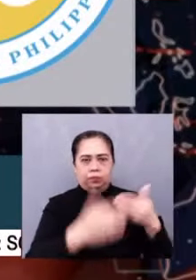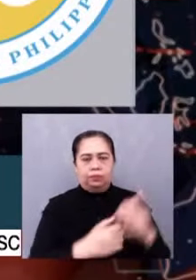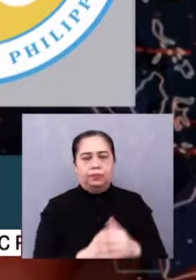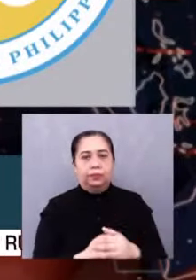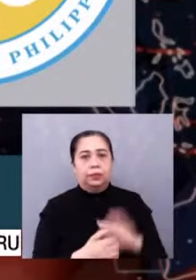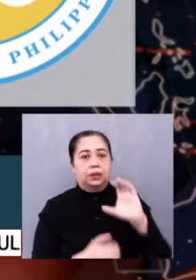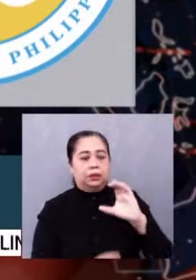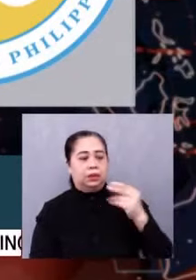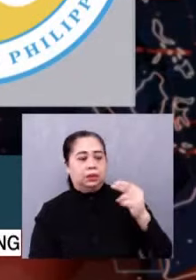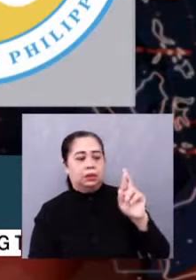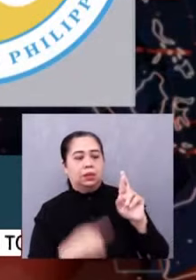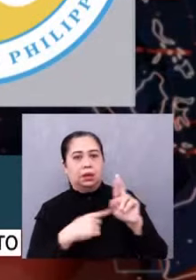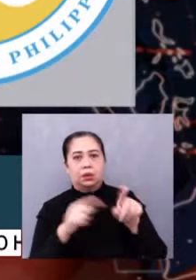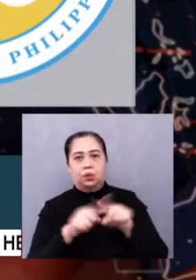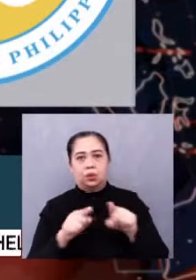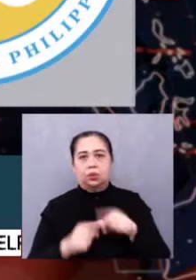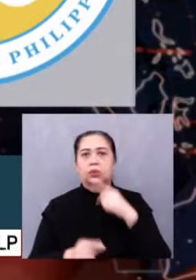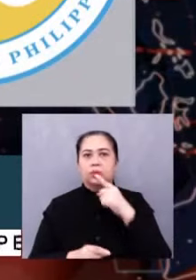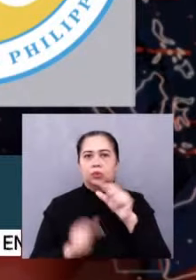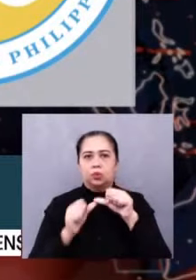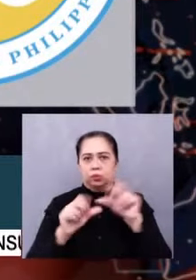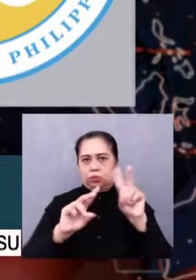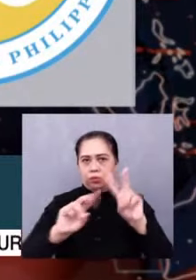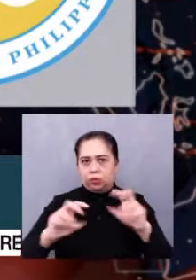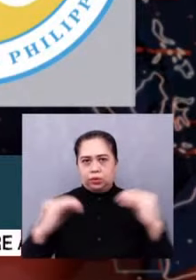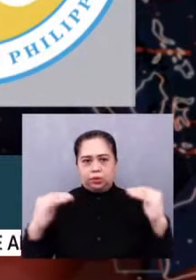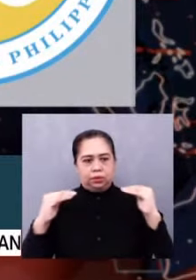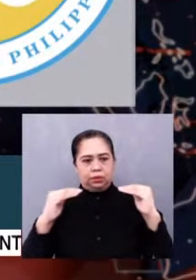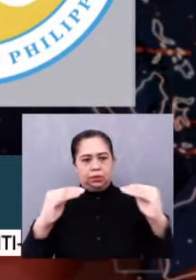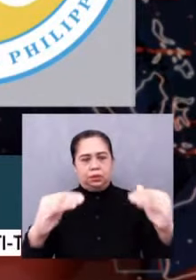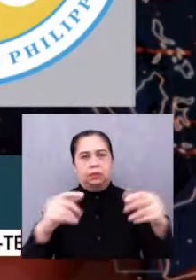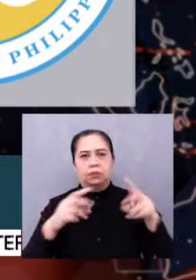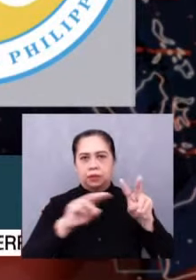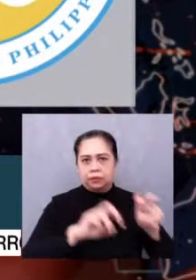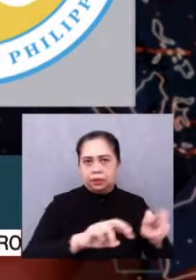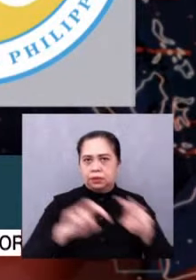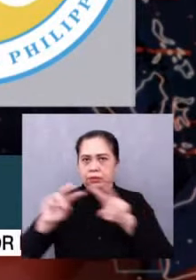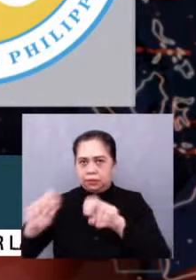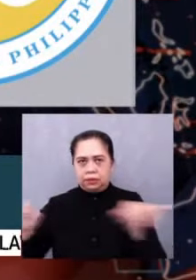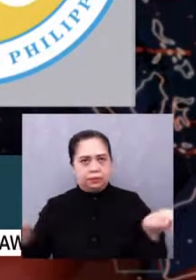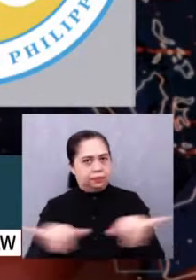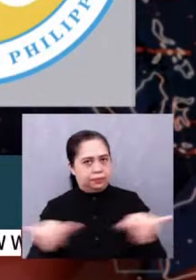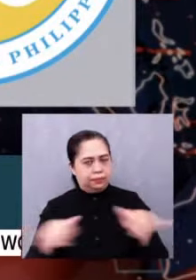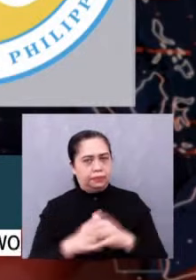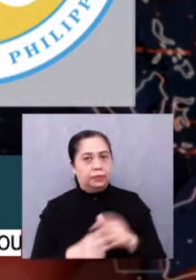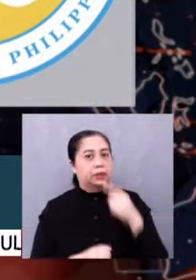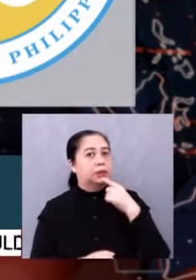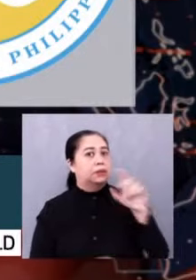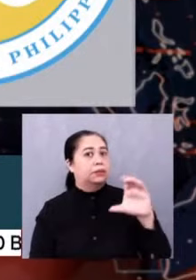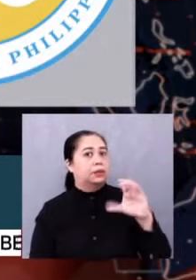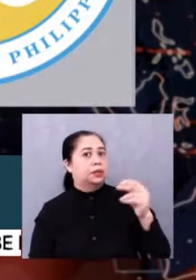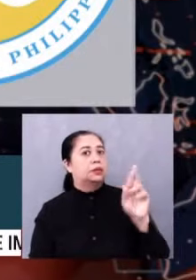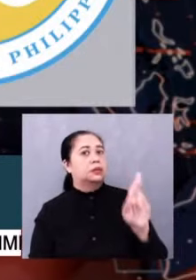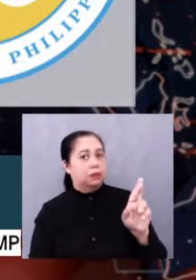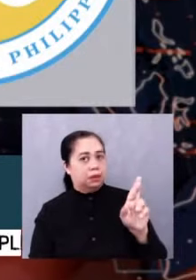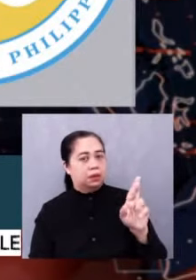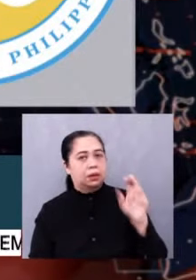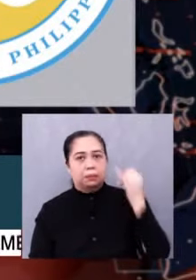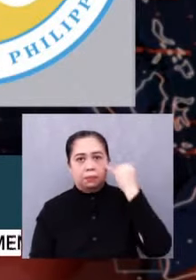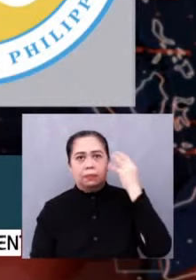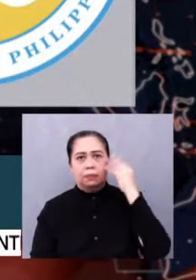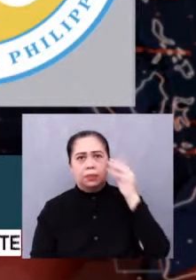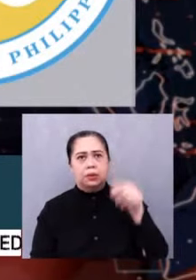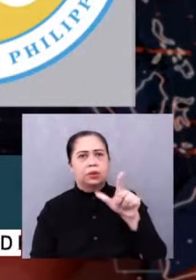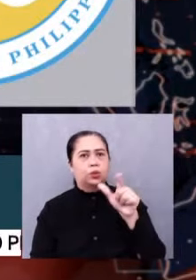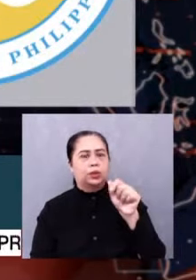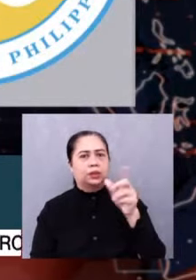Rights also said they will be conducting a parallel investigation on the case. According to the CHR, Malabanan was the 22nd